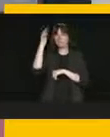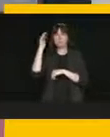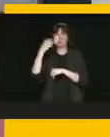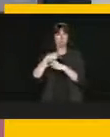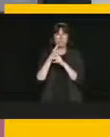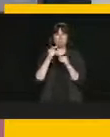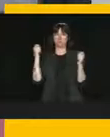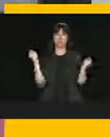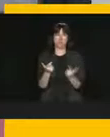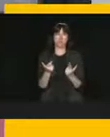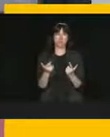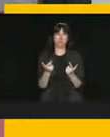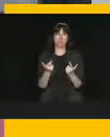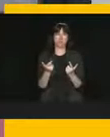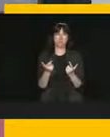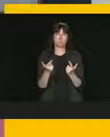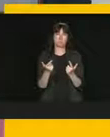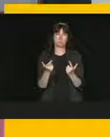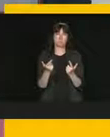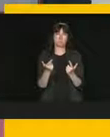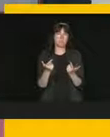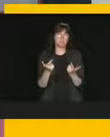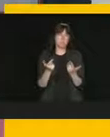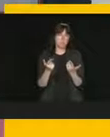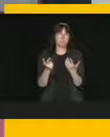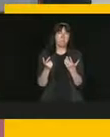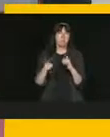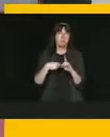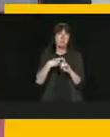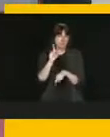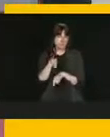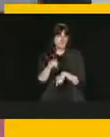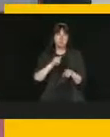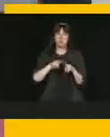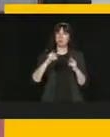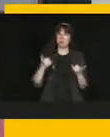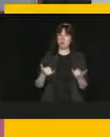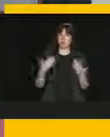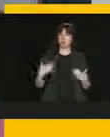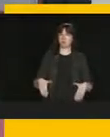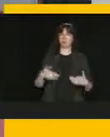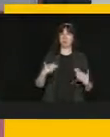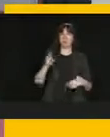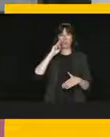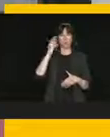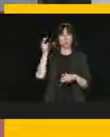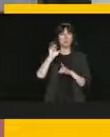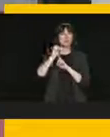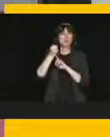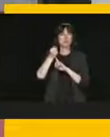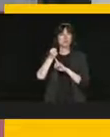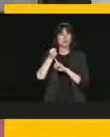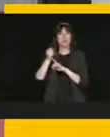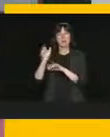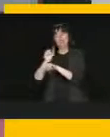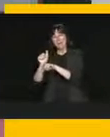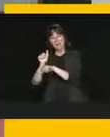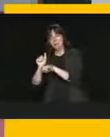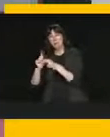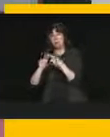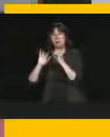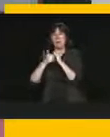English on all products as necessary, but we're now in a situation where